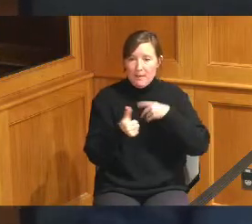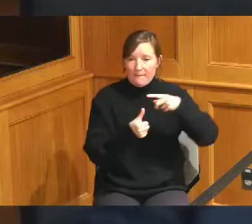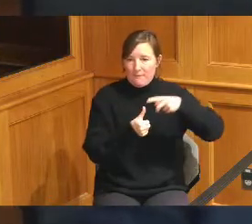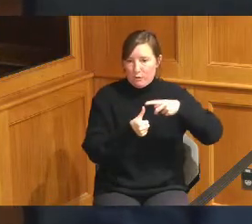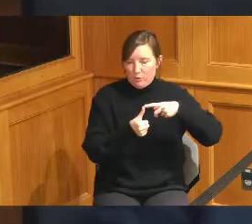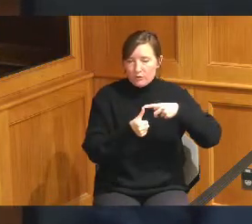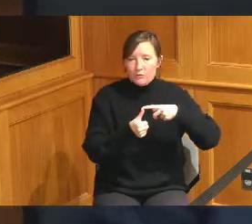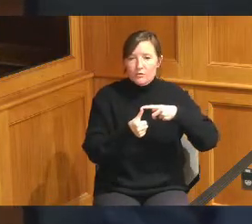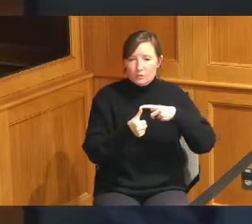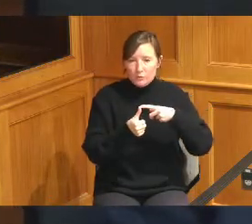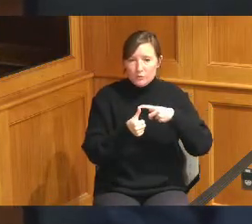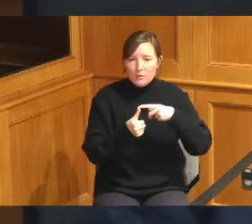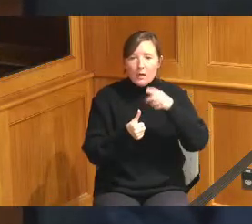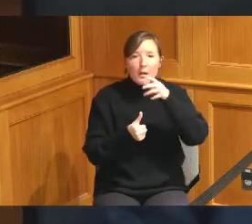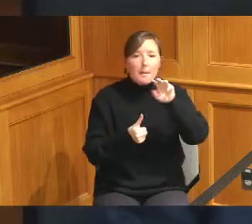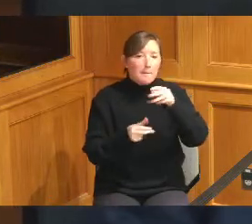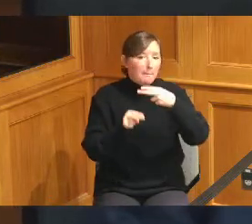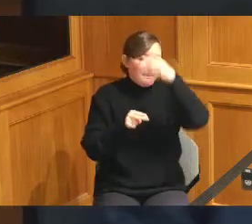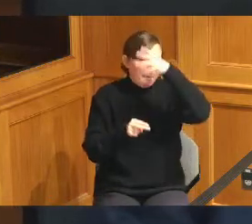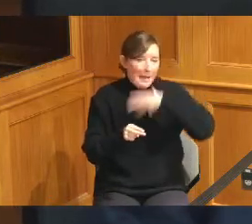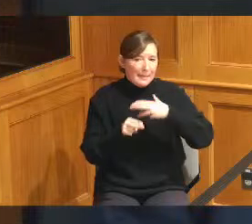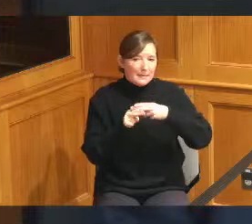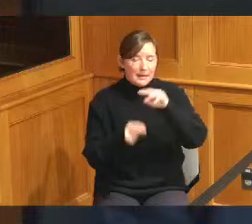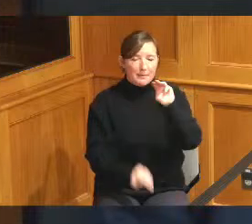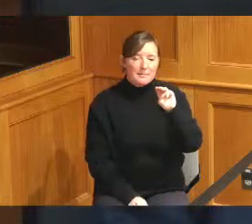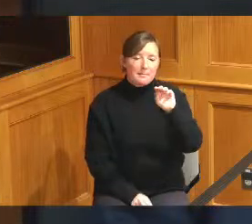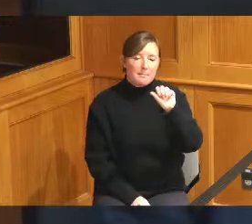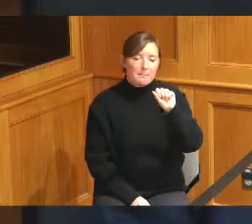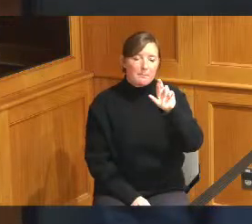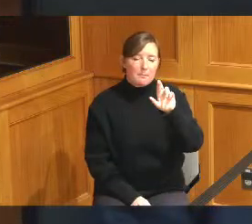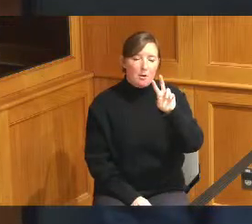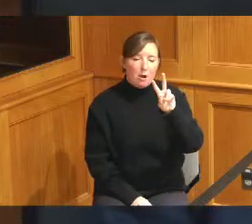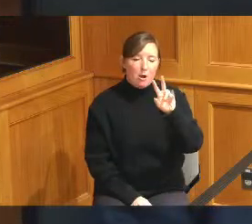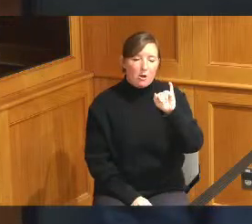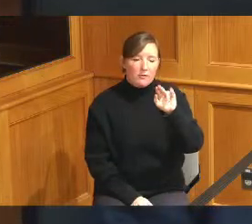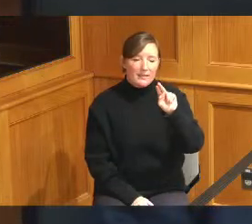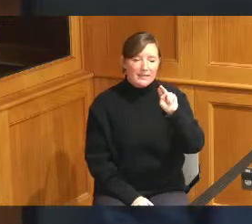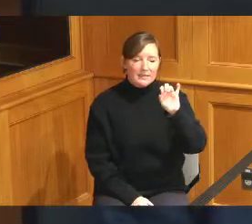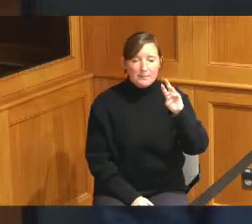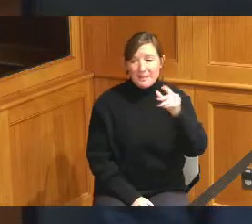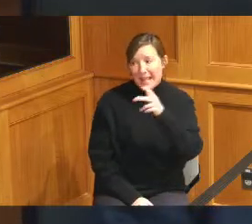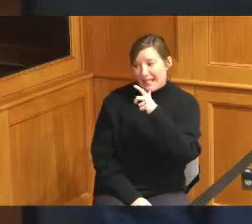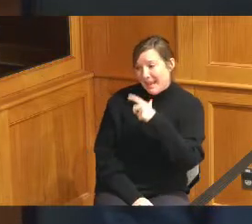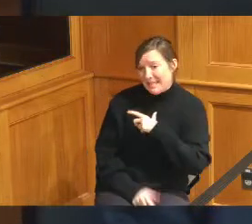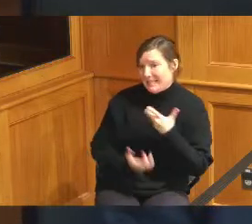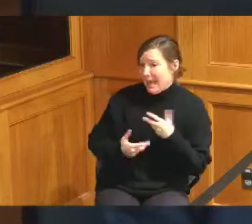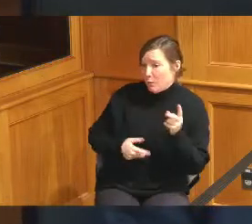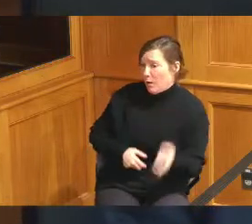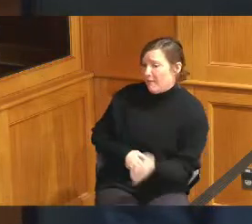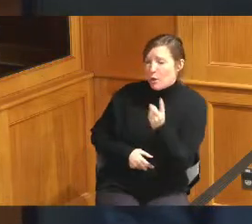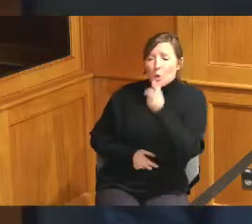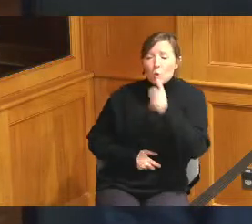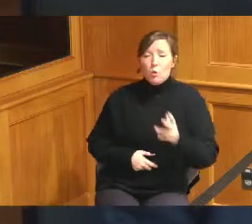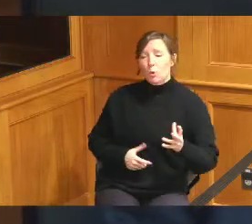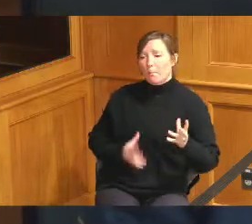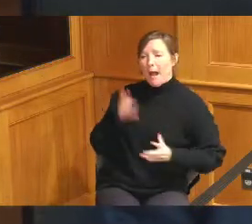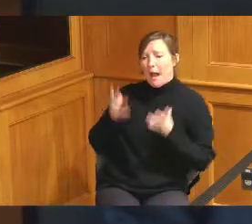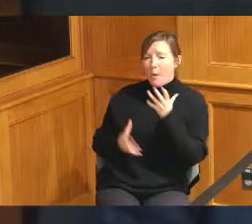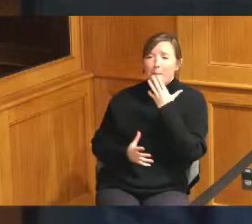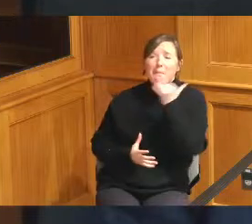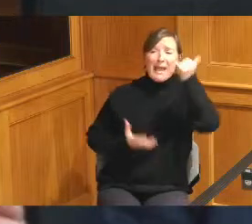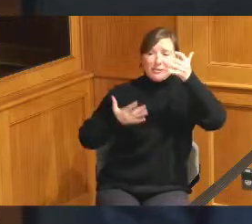one. Marvin Smith is with us. Ladies, I don't mean to offend anybody, but the best dressed person in the room is Marvin Smith.